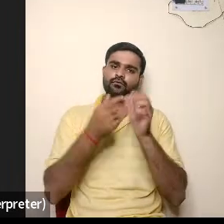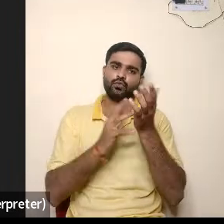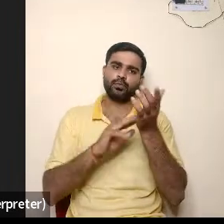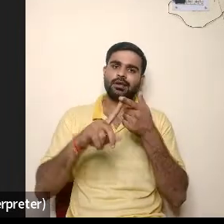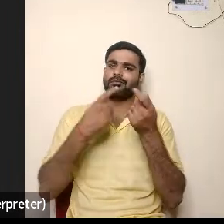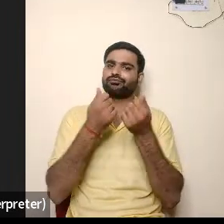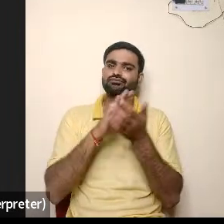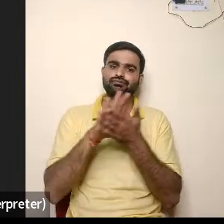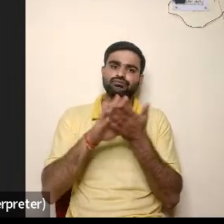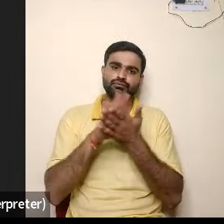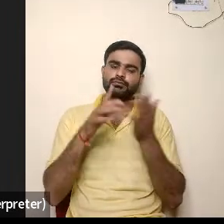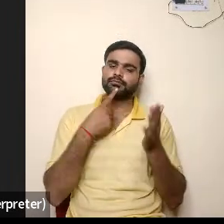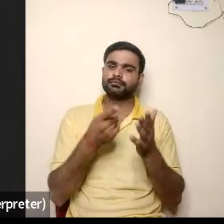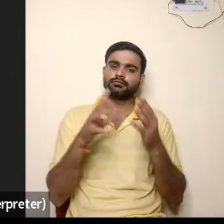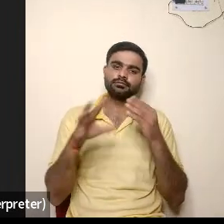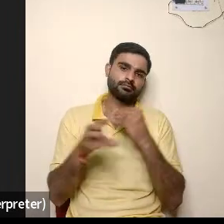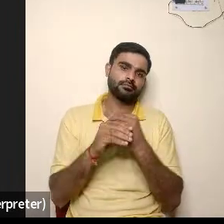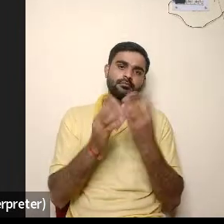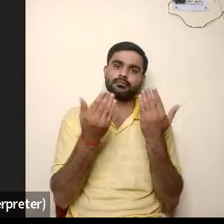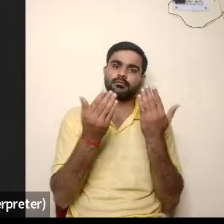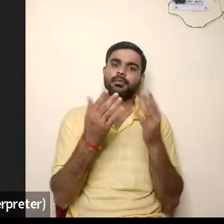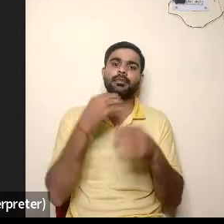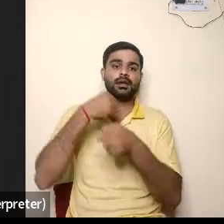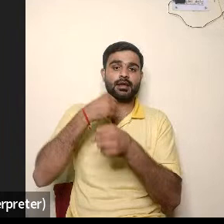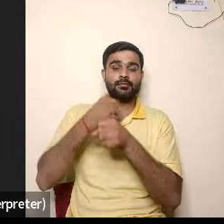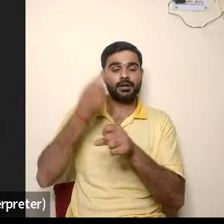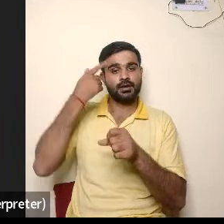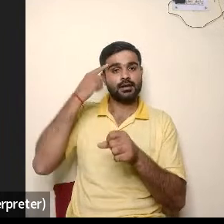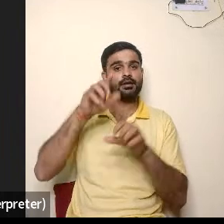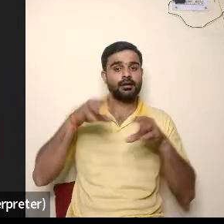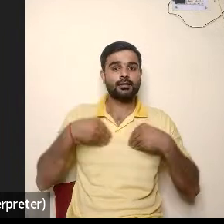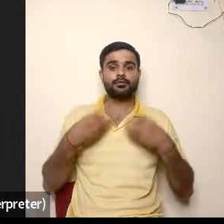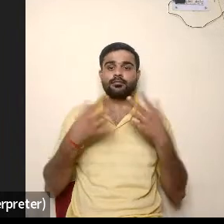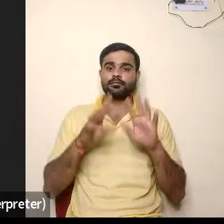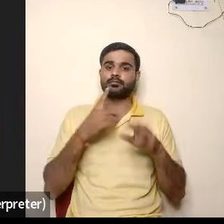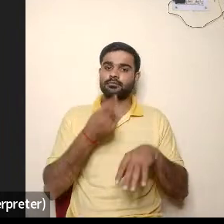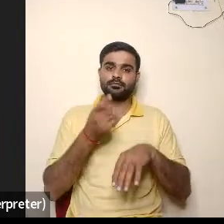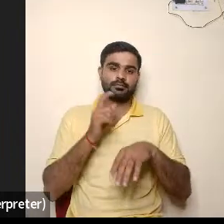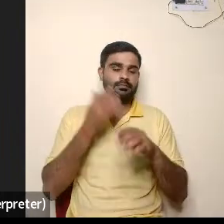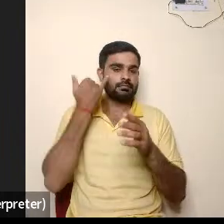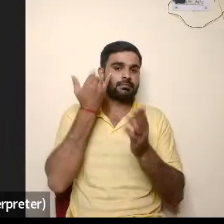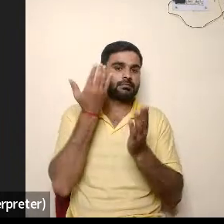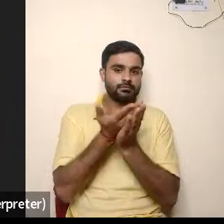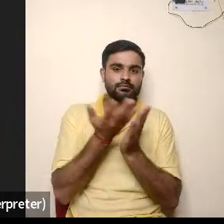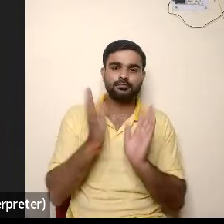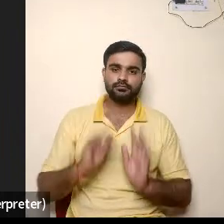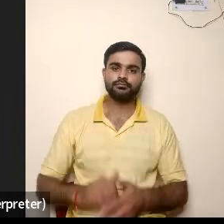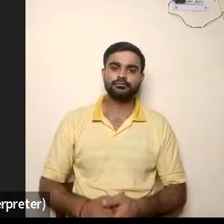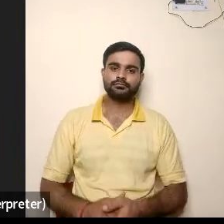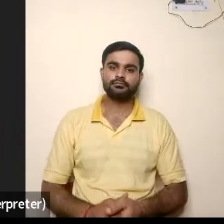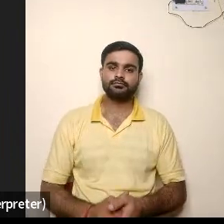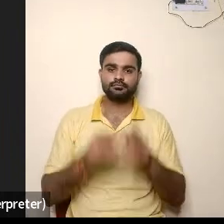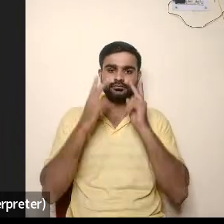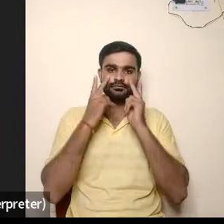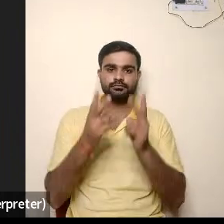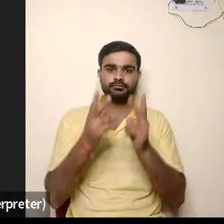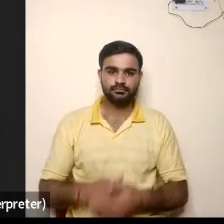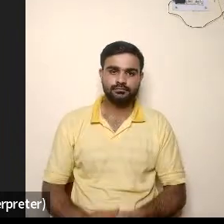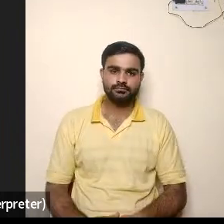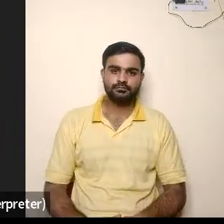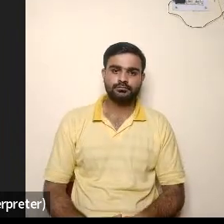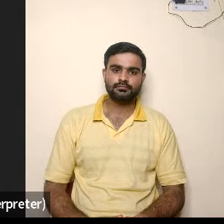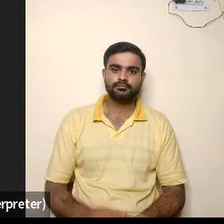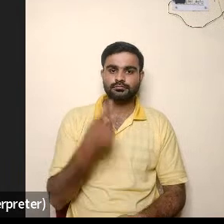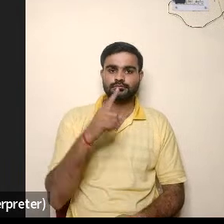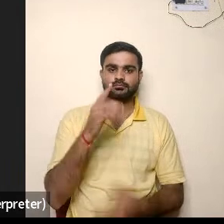costing money. So that could be something the government can consider. We have put it as a suggestion also, and let's see. So